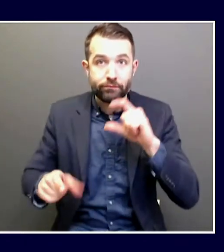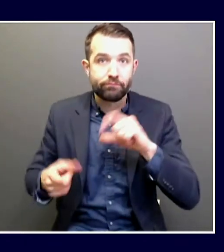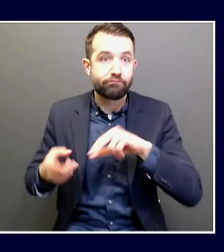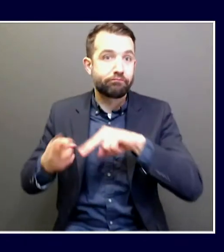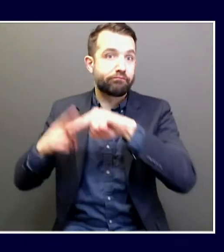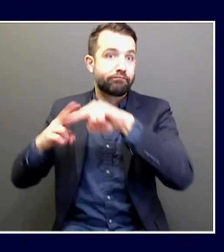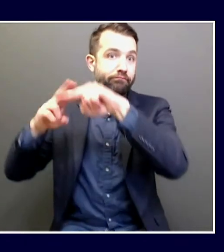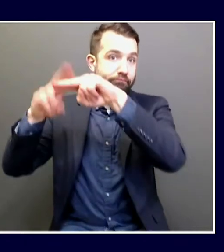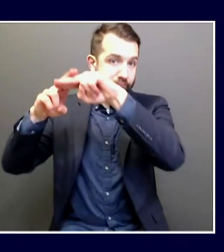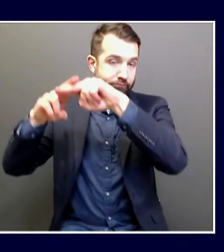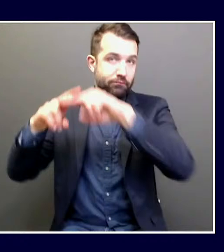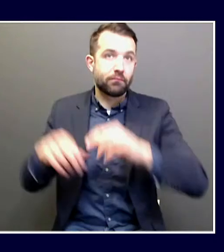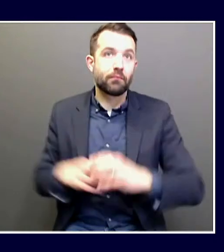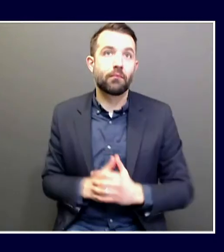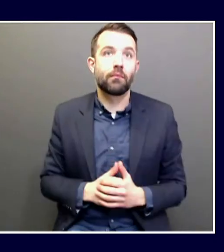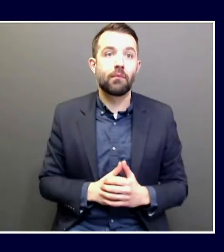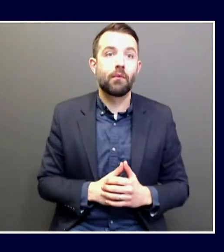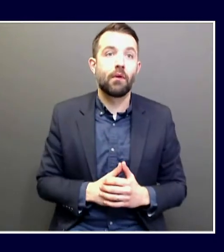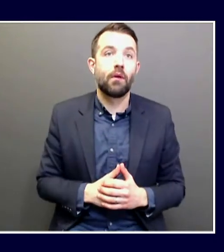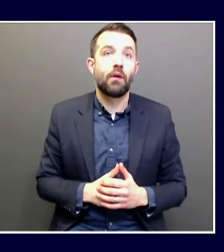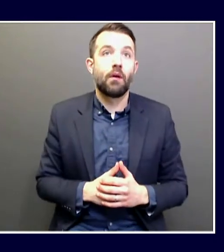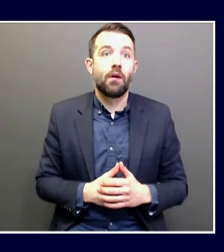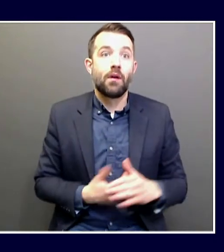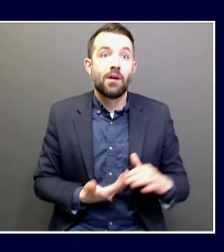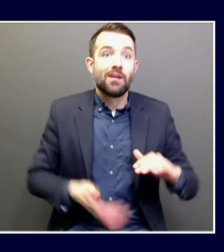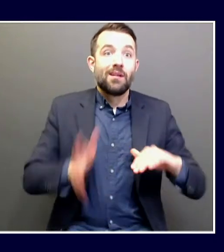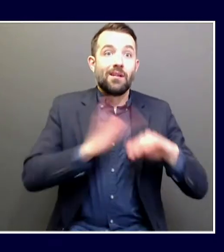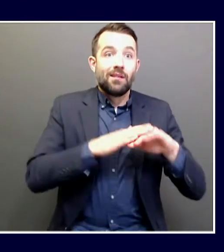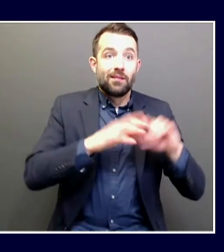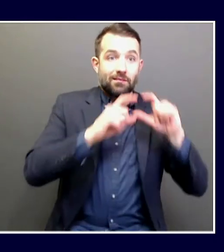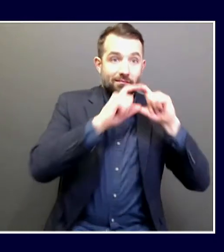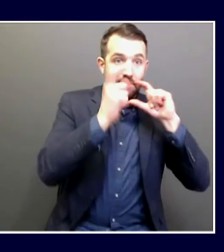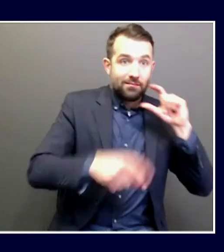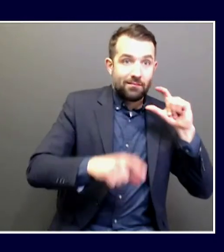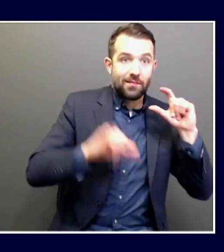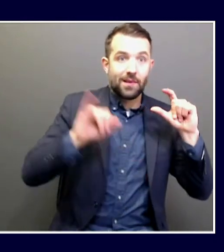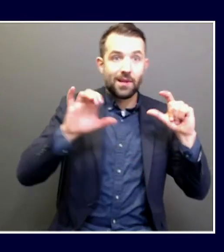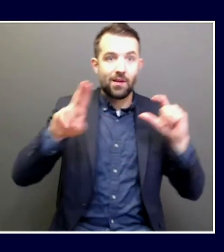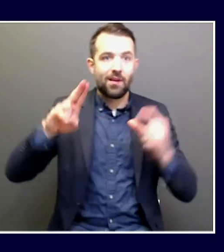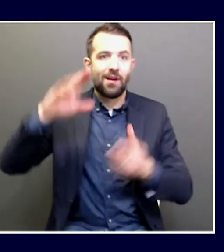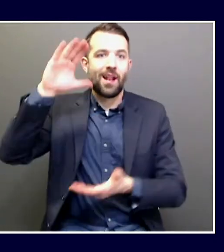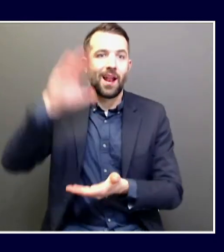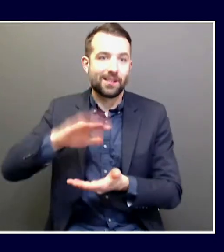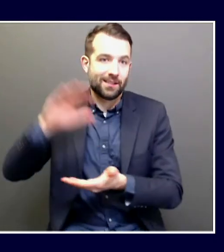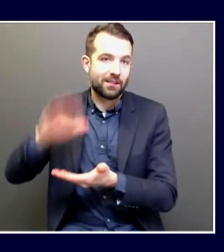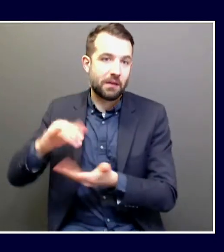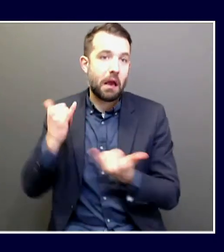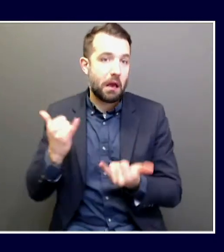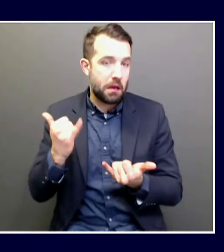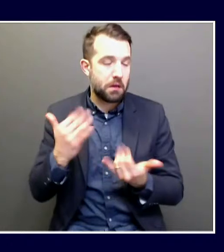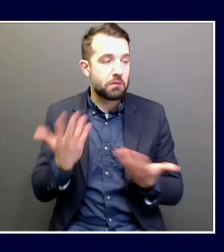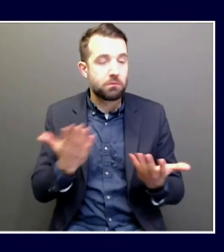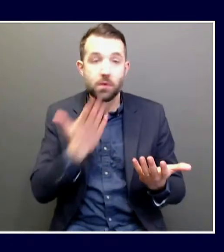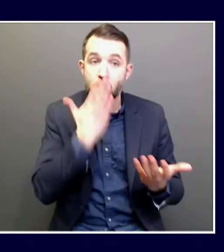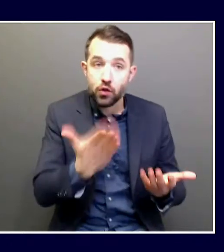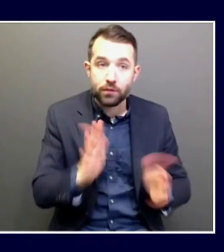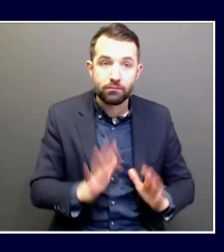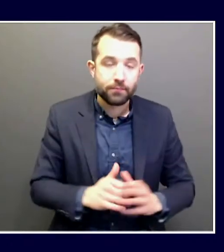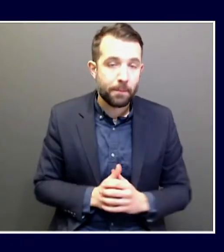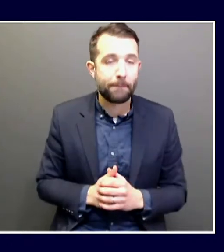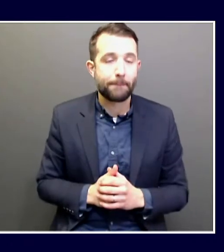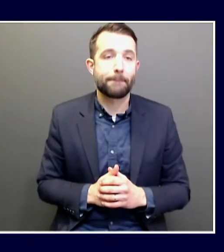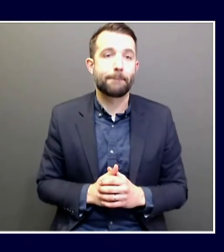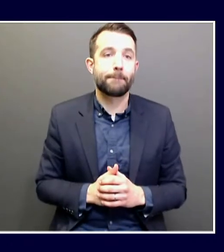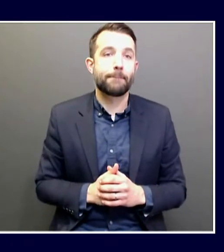to come down. Turning next to vaccines and vaccinations. Right now across the state, Maine